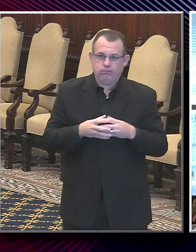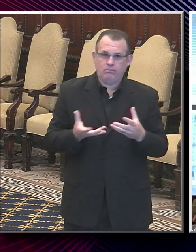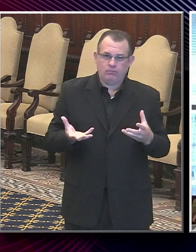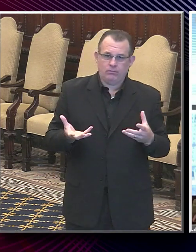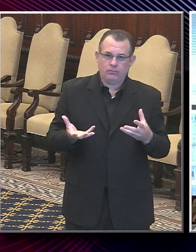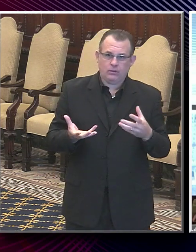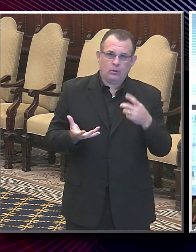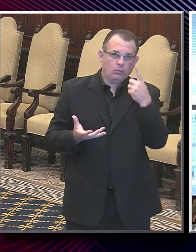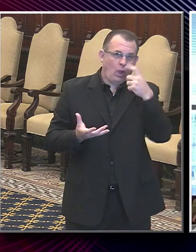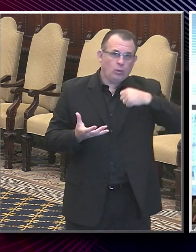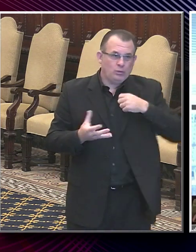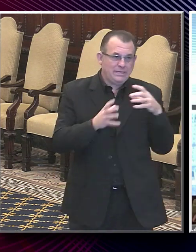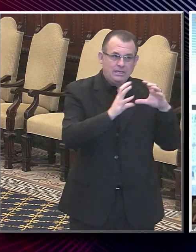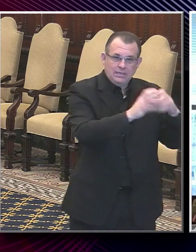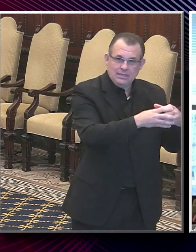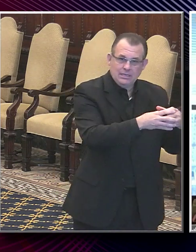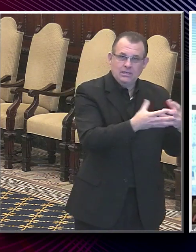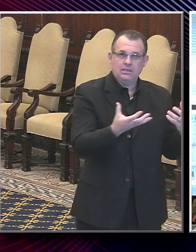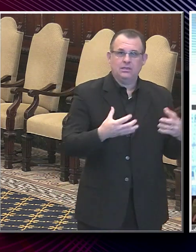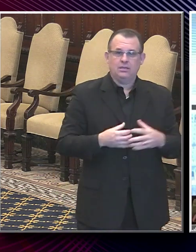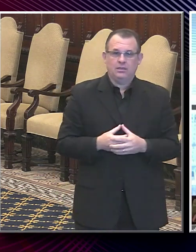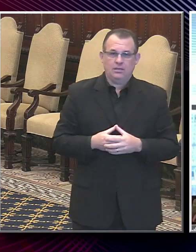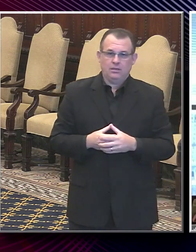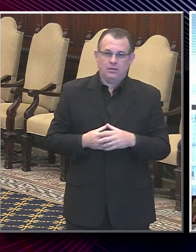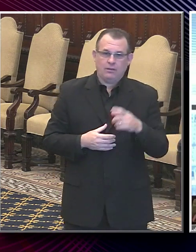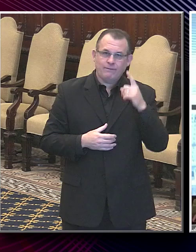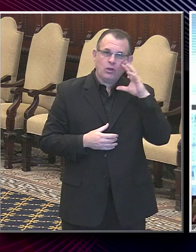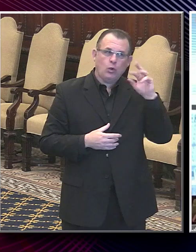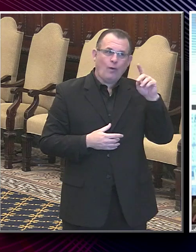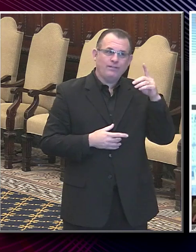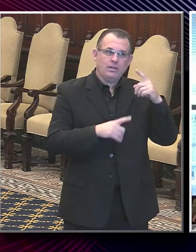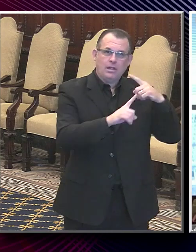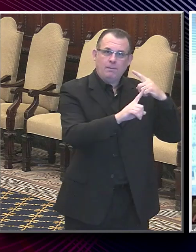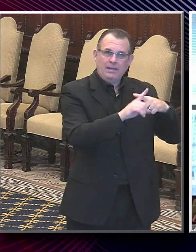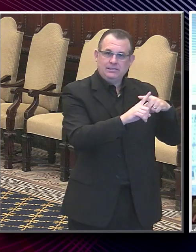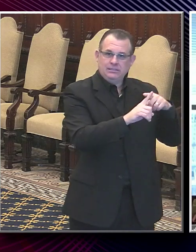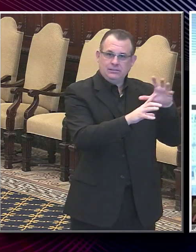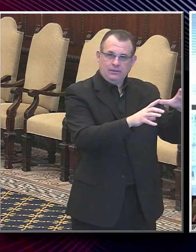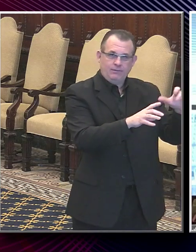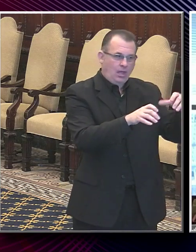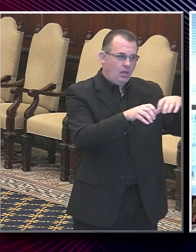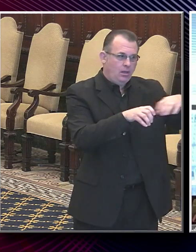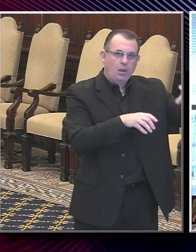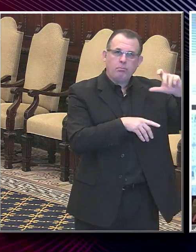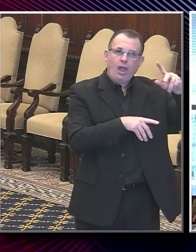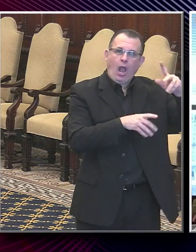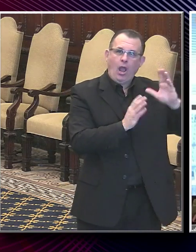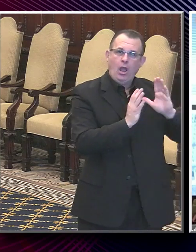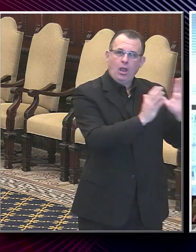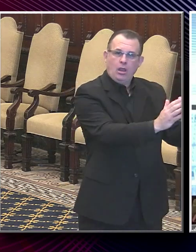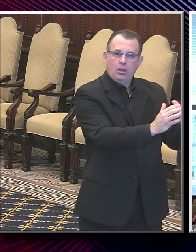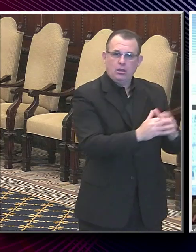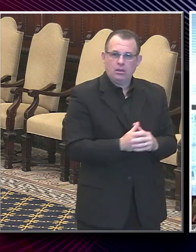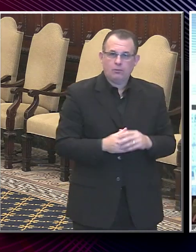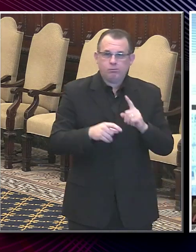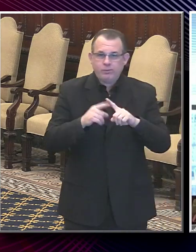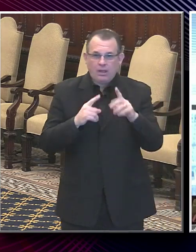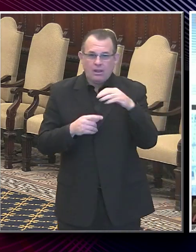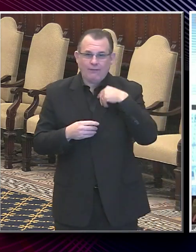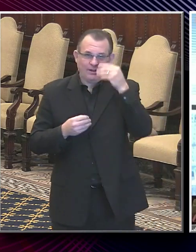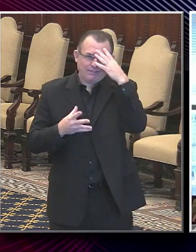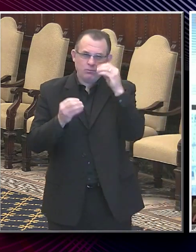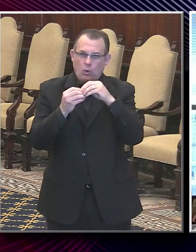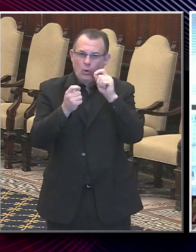certain facility may become a COVID positive wing. But again, we'll be able to provide more details with that on